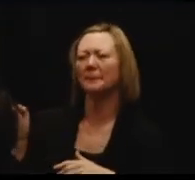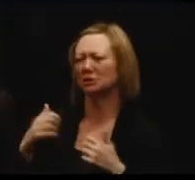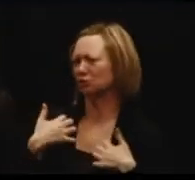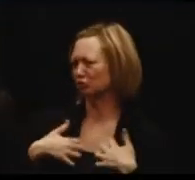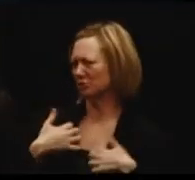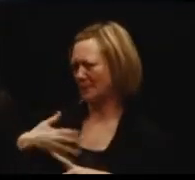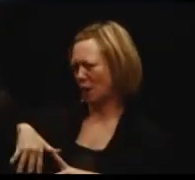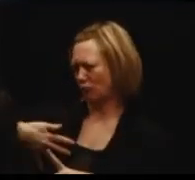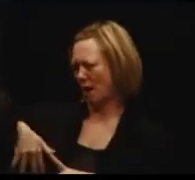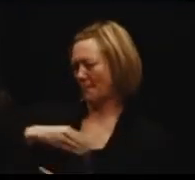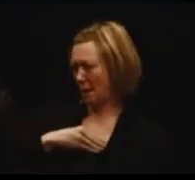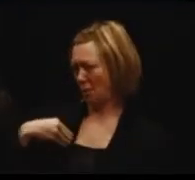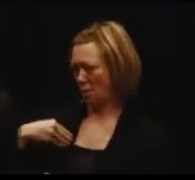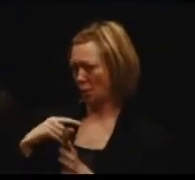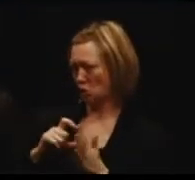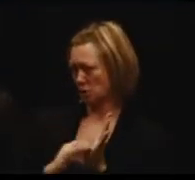medical doctor,